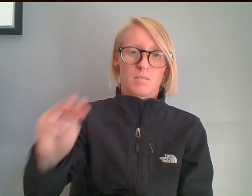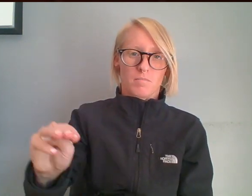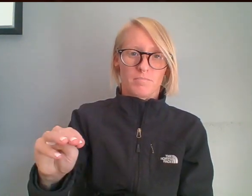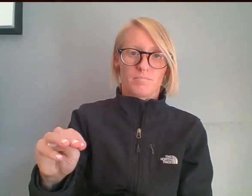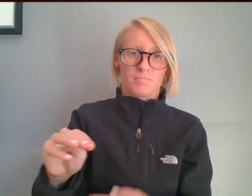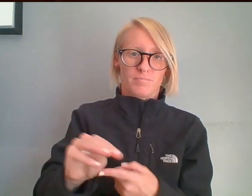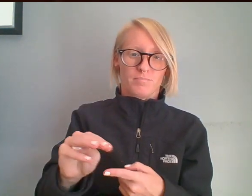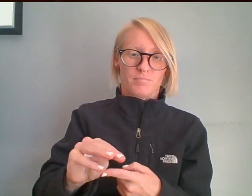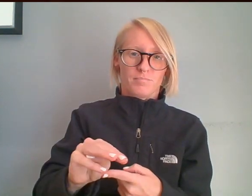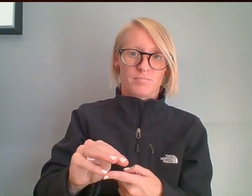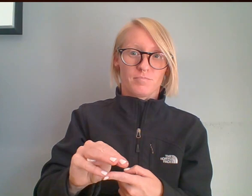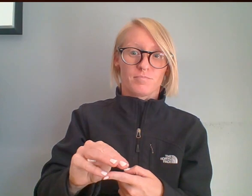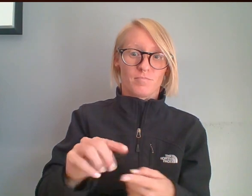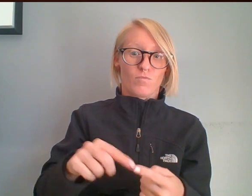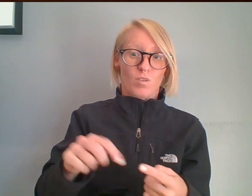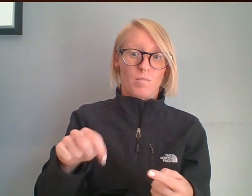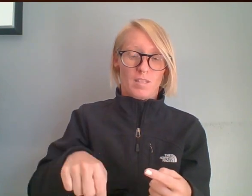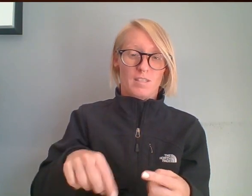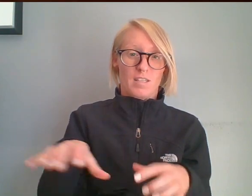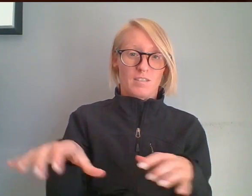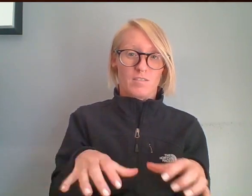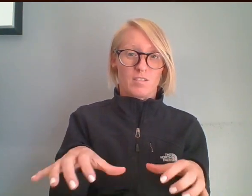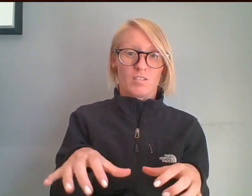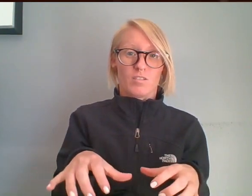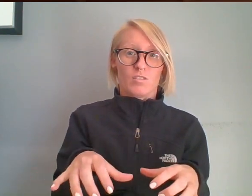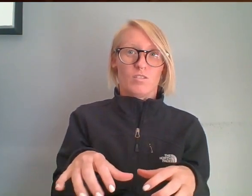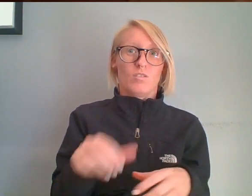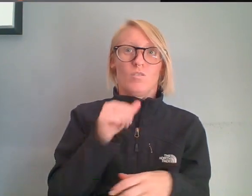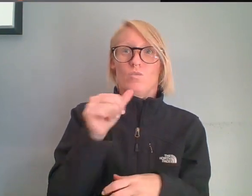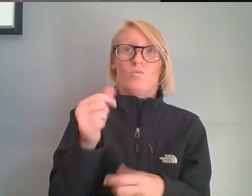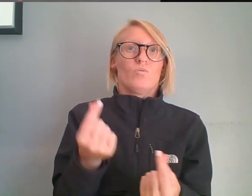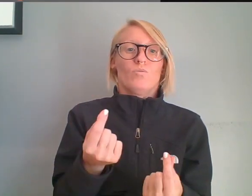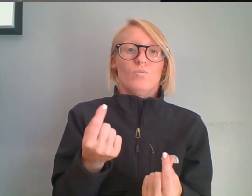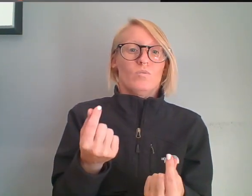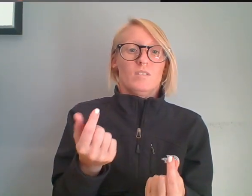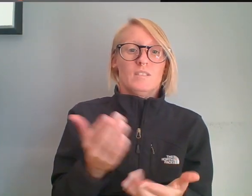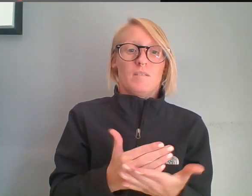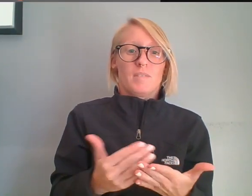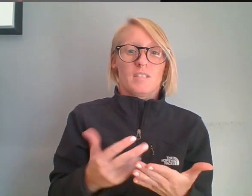this activity. Don't just do something, stand there.